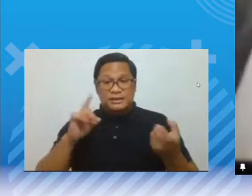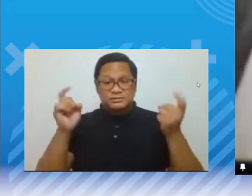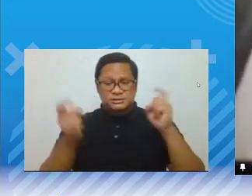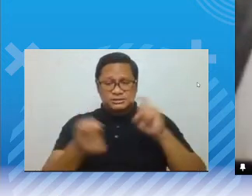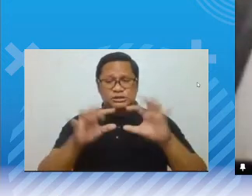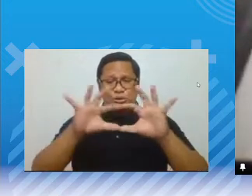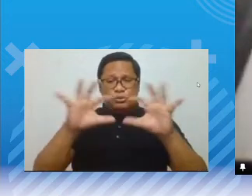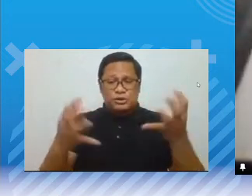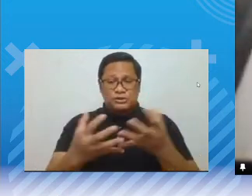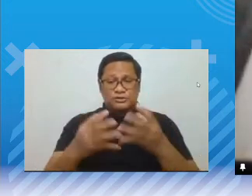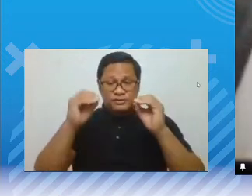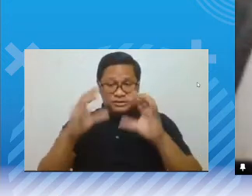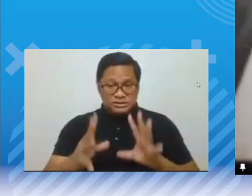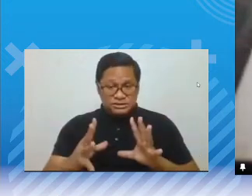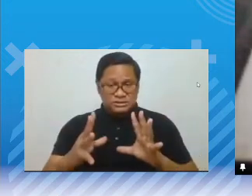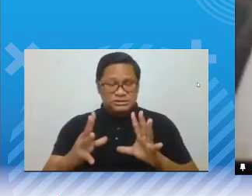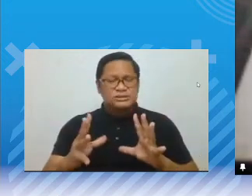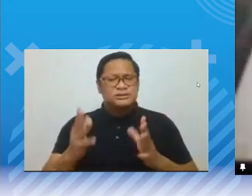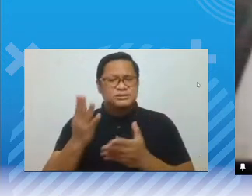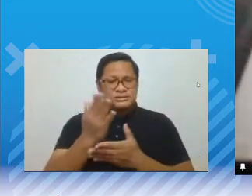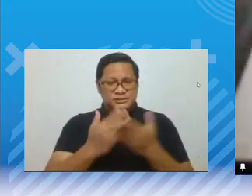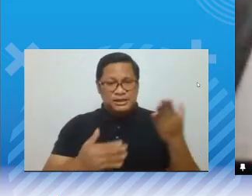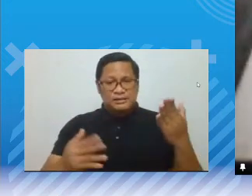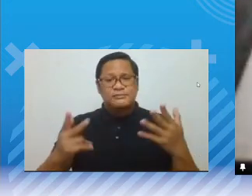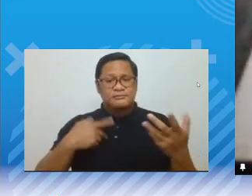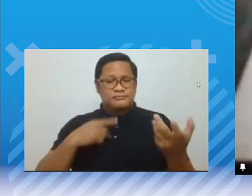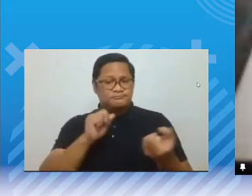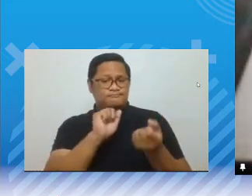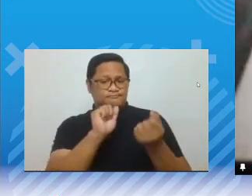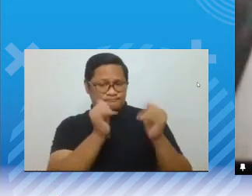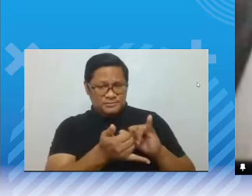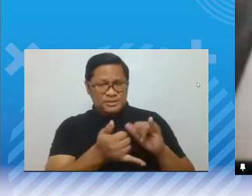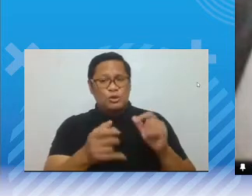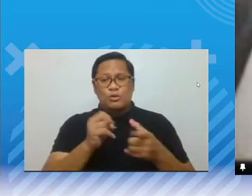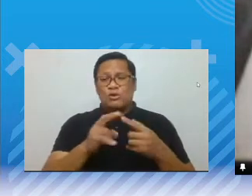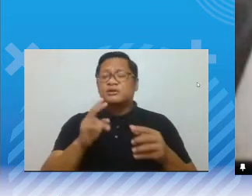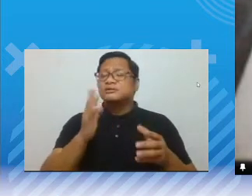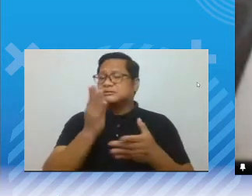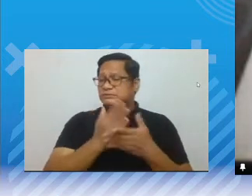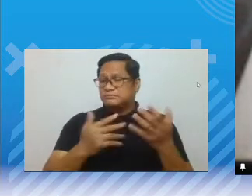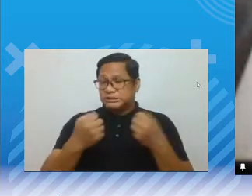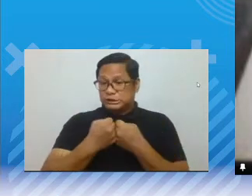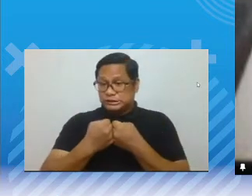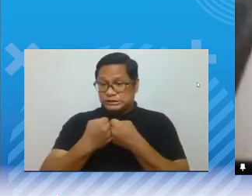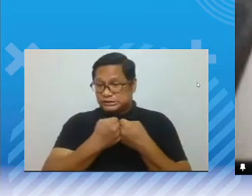teachers. Some have already adopted, while some are still struggling.